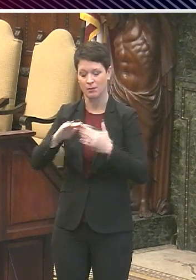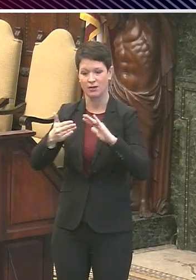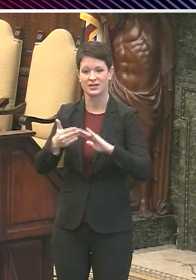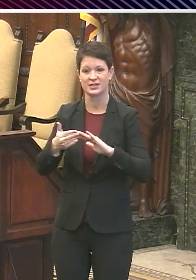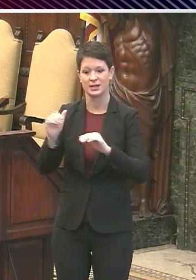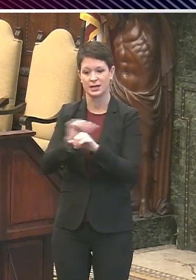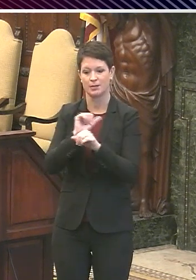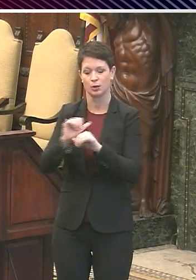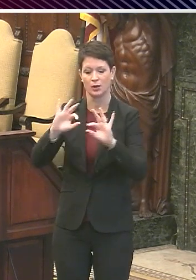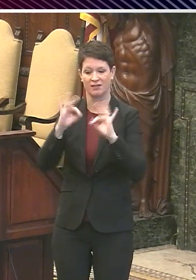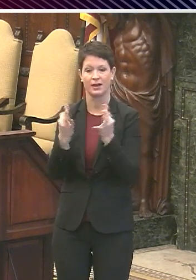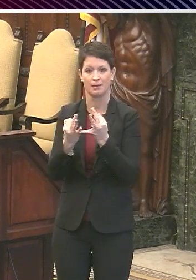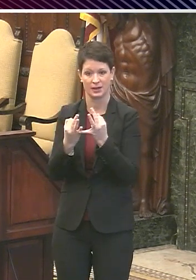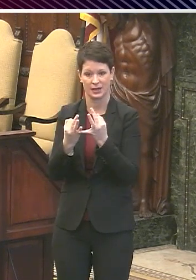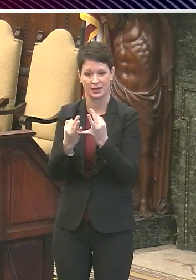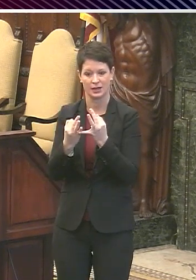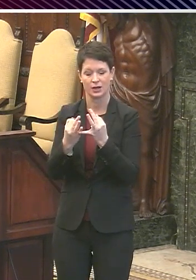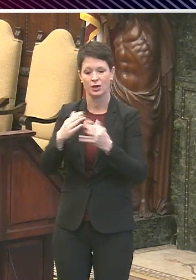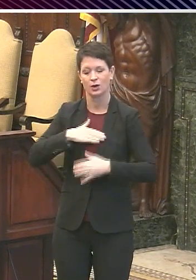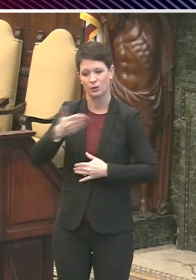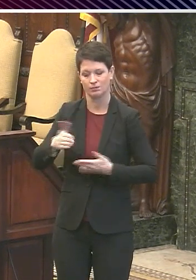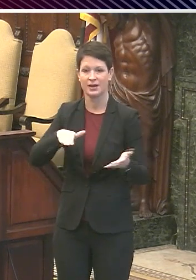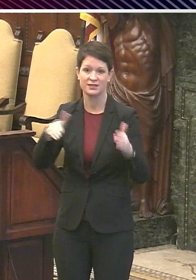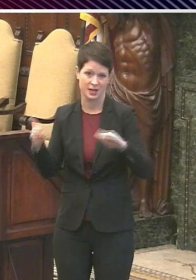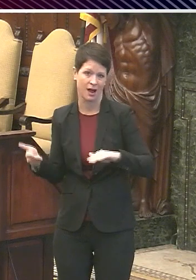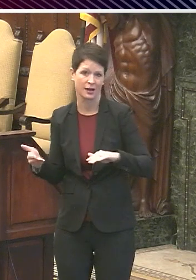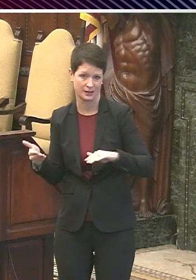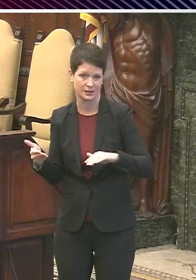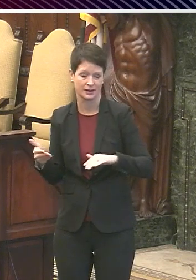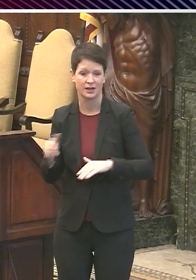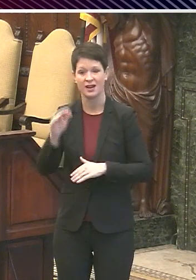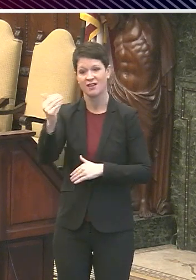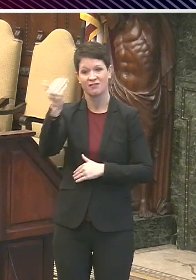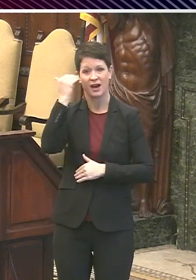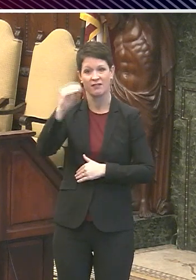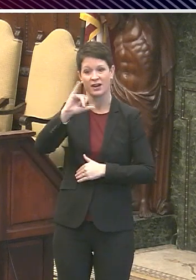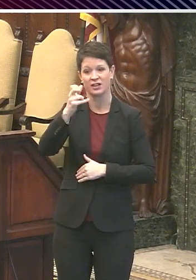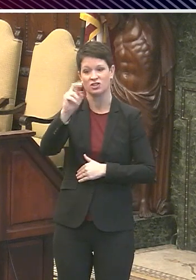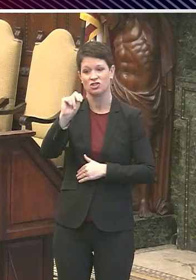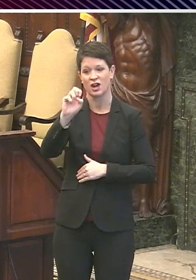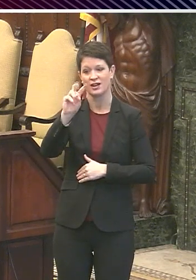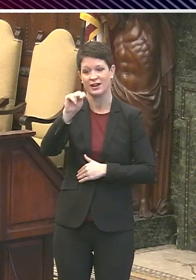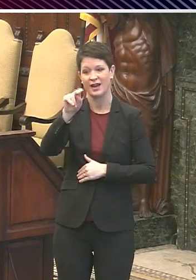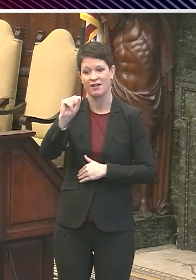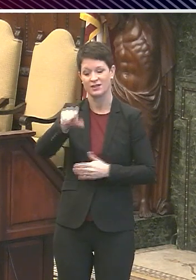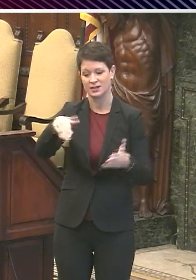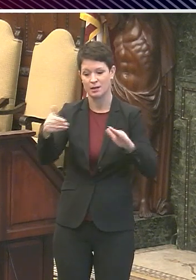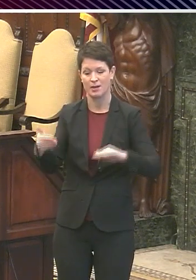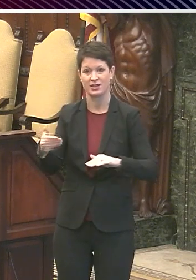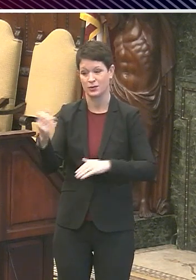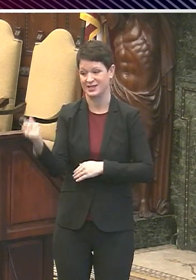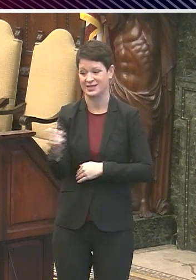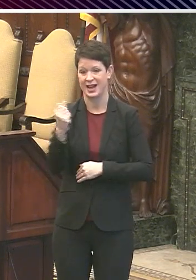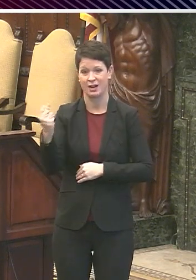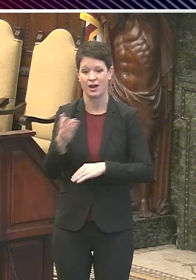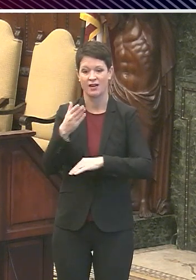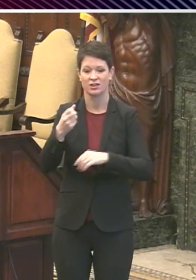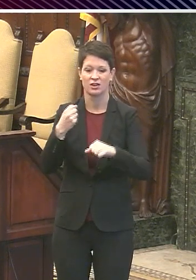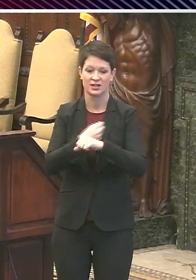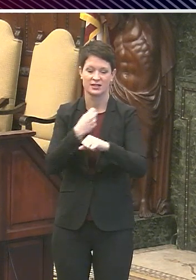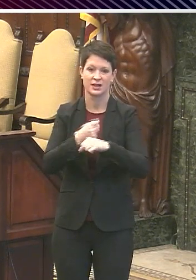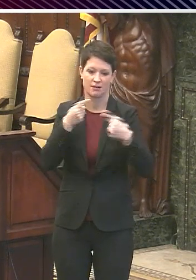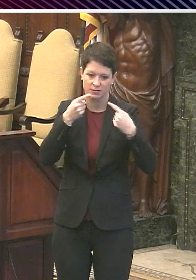city employee family who succumbed to the virus. Firefighter John Evans passed away on Saturday after a tough battle